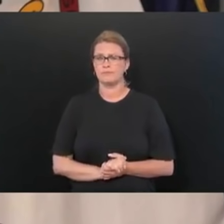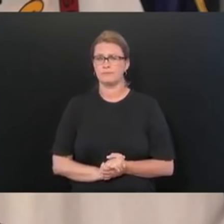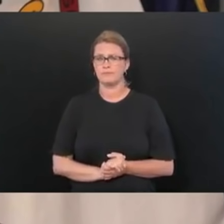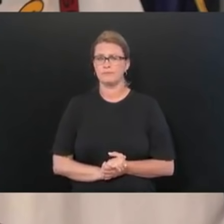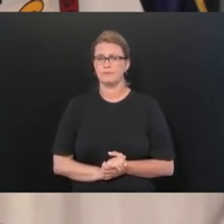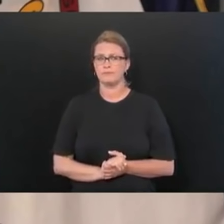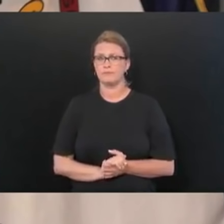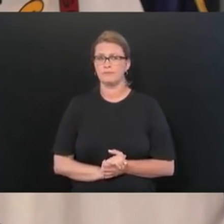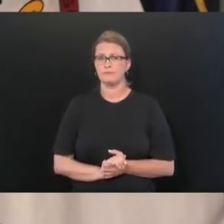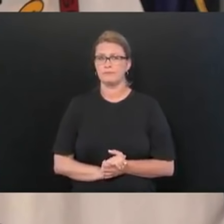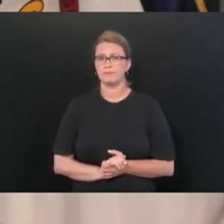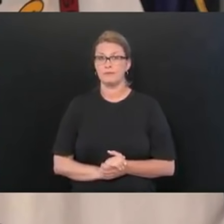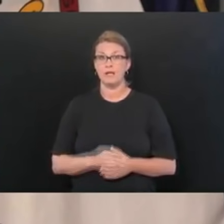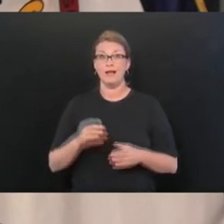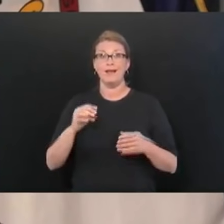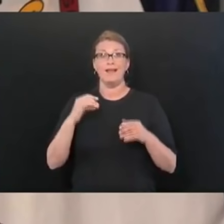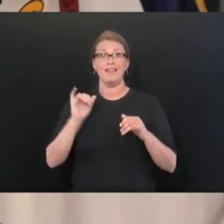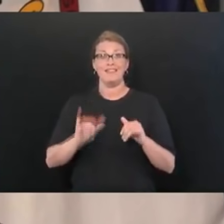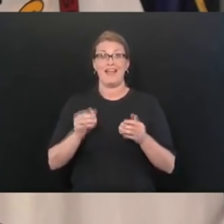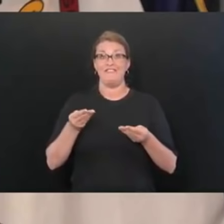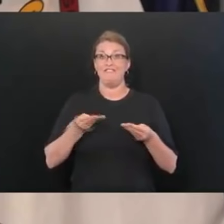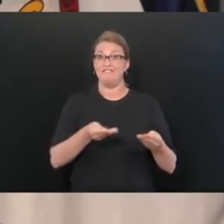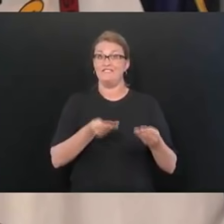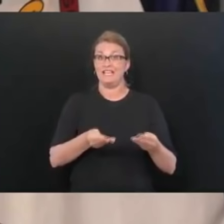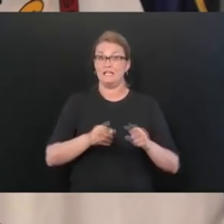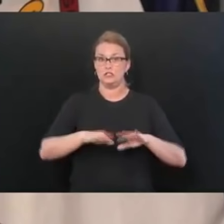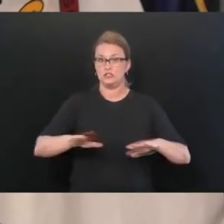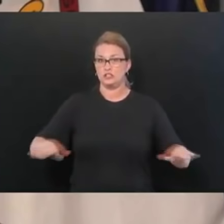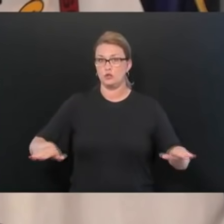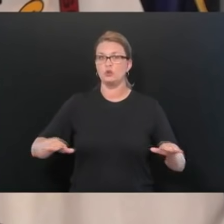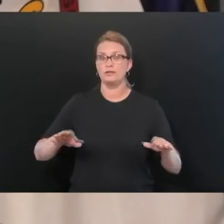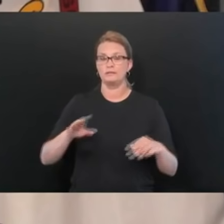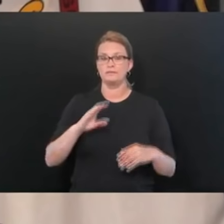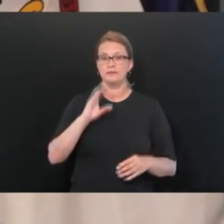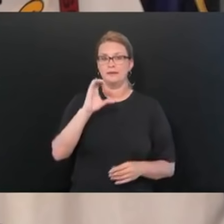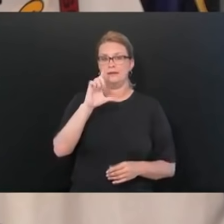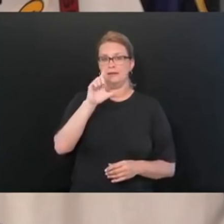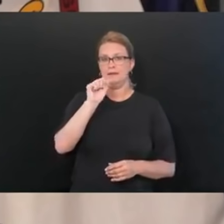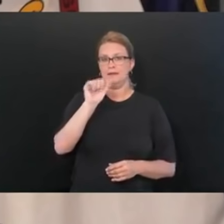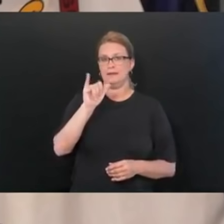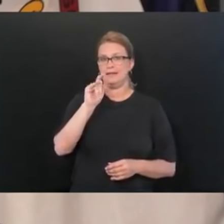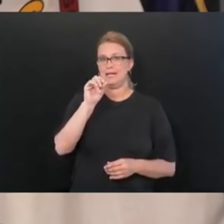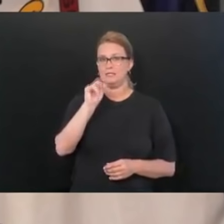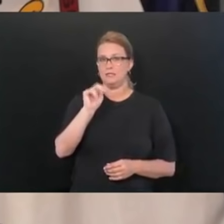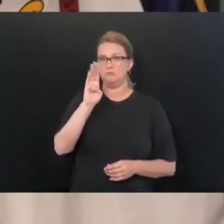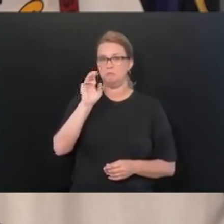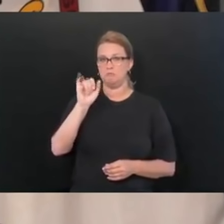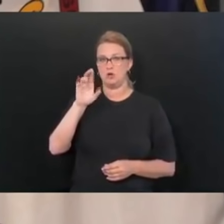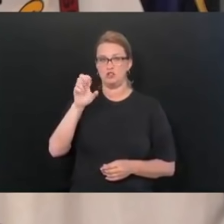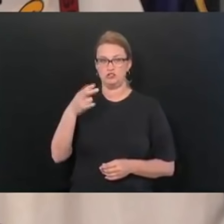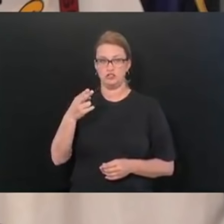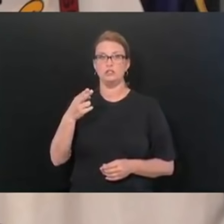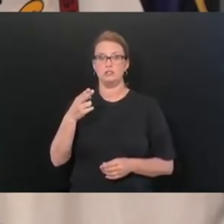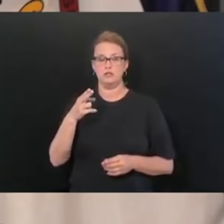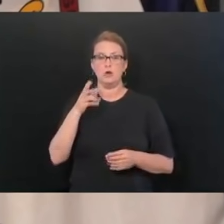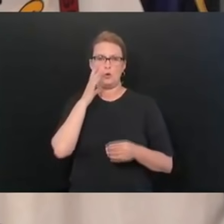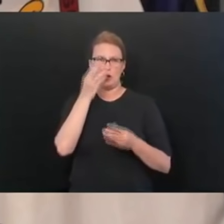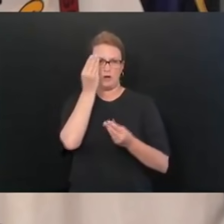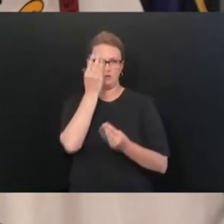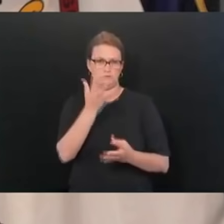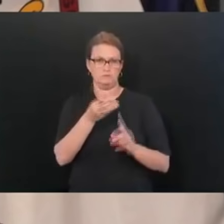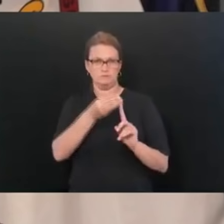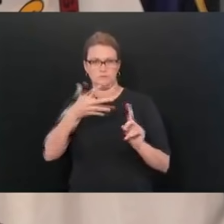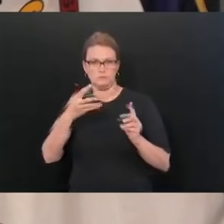As far as feeding our kids, Clayton Burch is going to, be able to tell you some more about this, but the United States Department